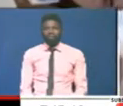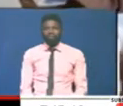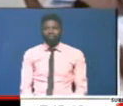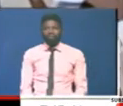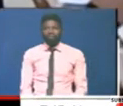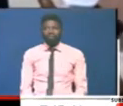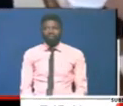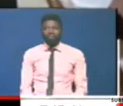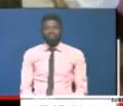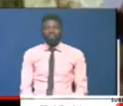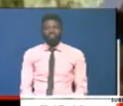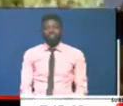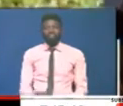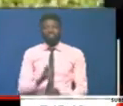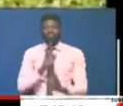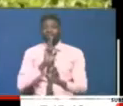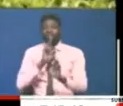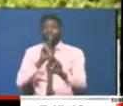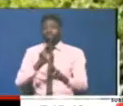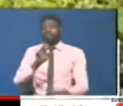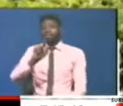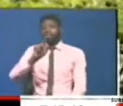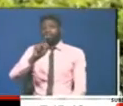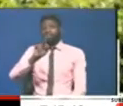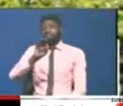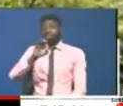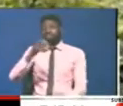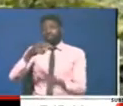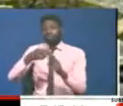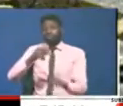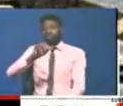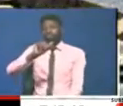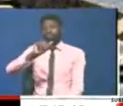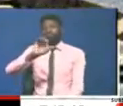you. Nikiripotia Darubini Wikendi, naitwa Serfine Achieng Oma.